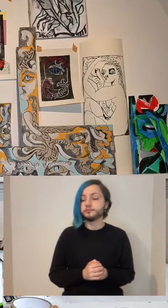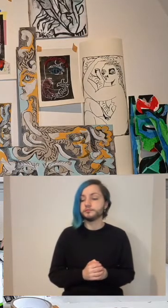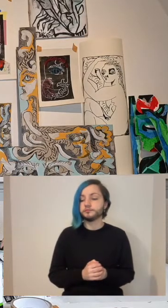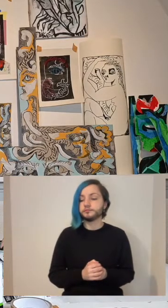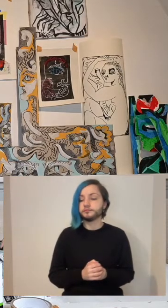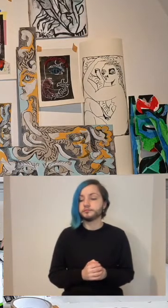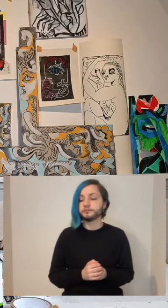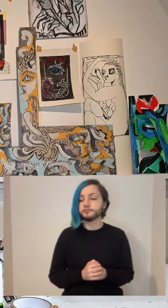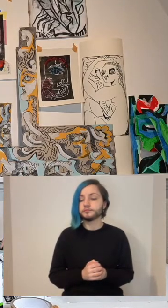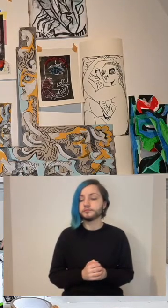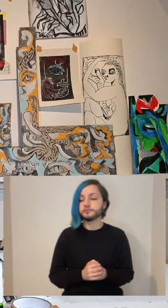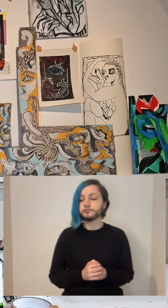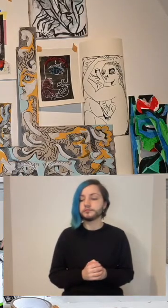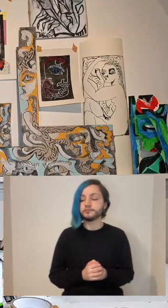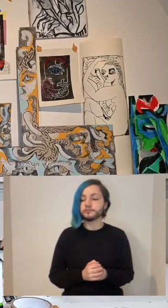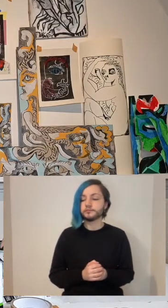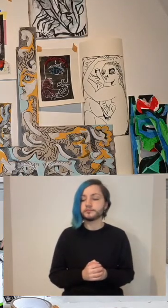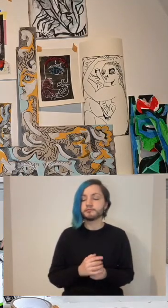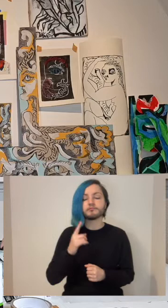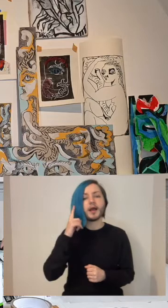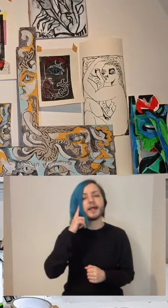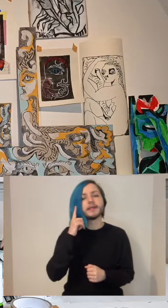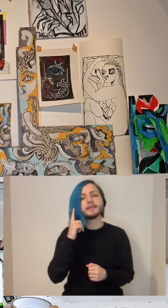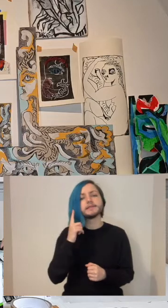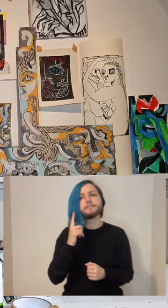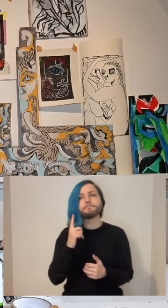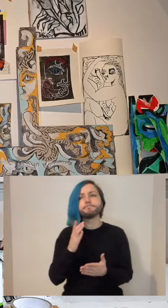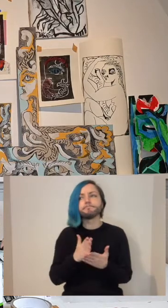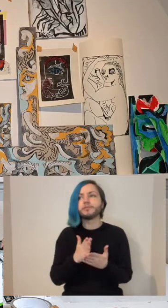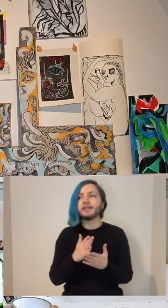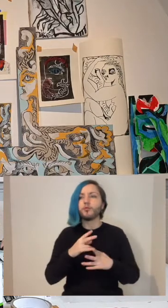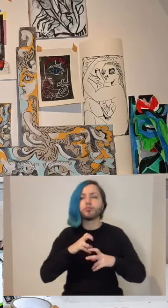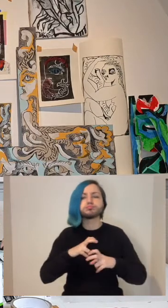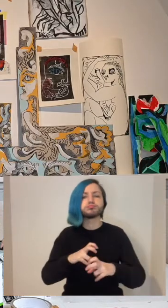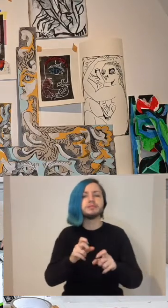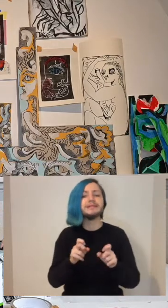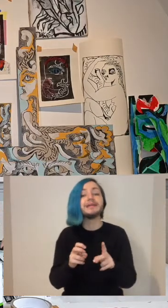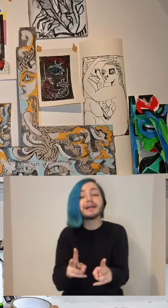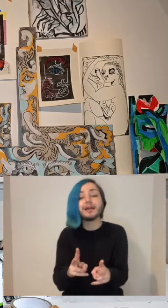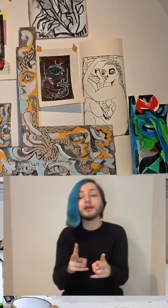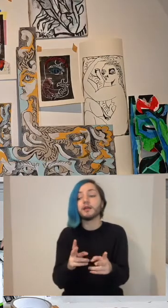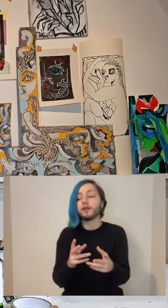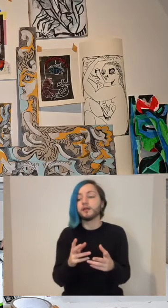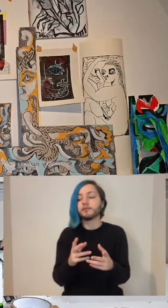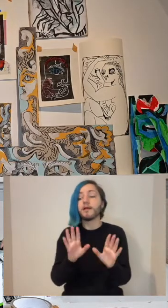And I think it's good, just for exploring the technique, it might be good to,